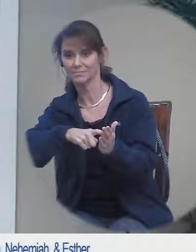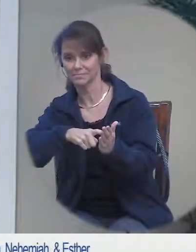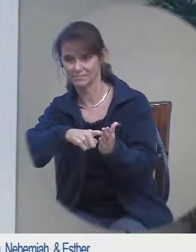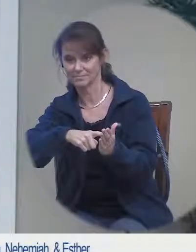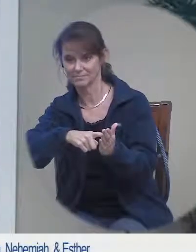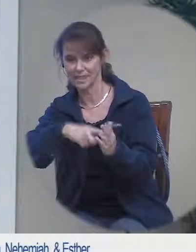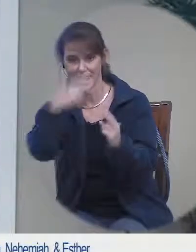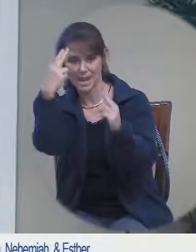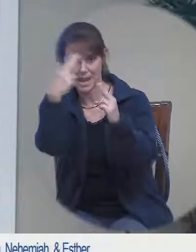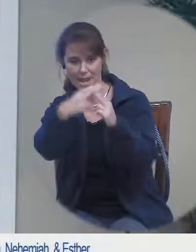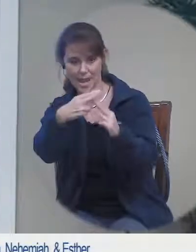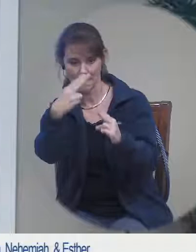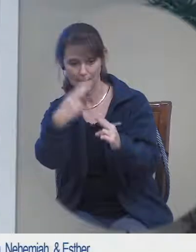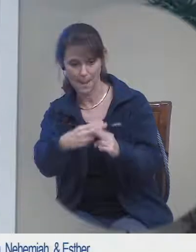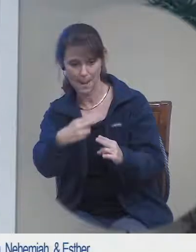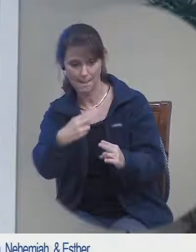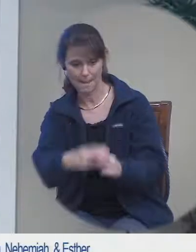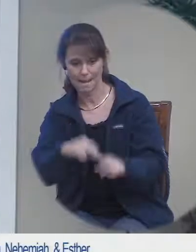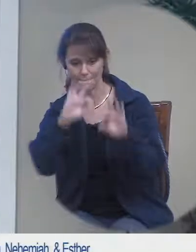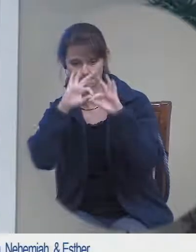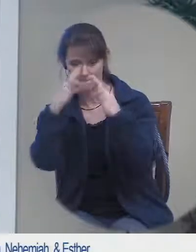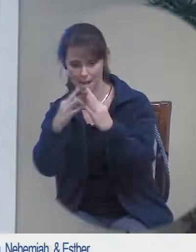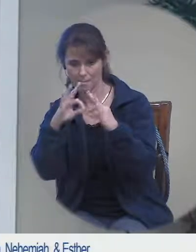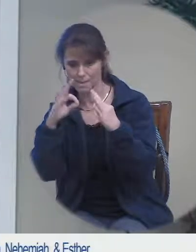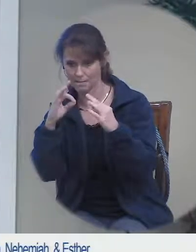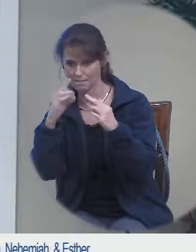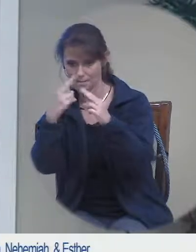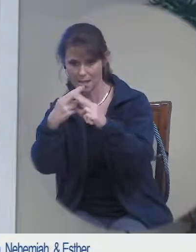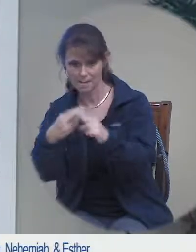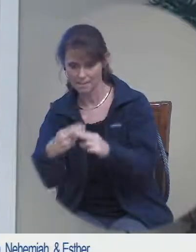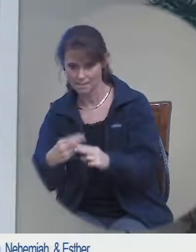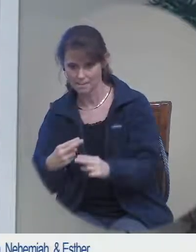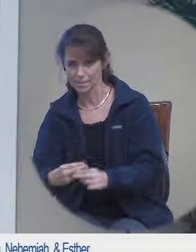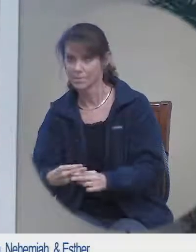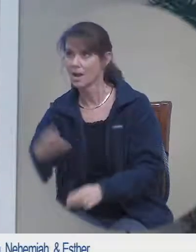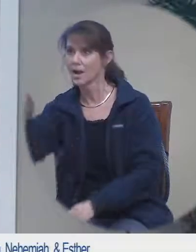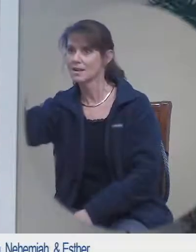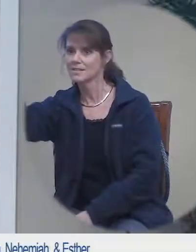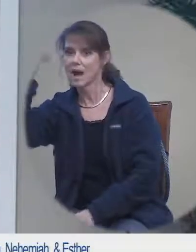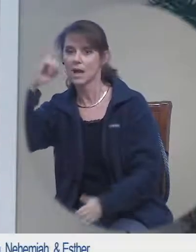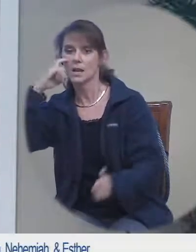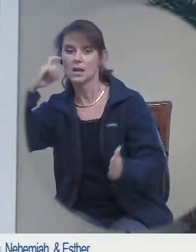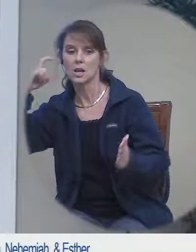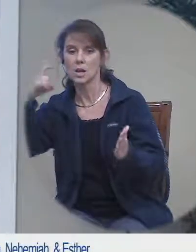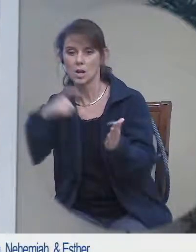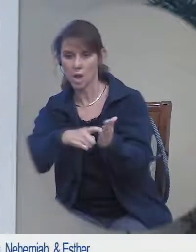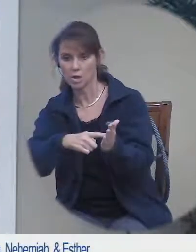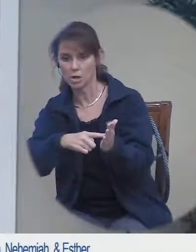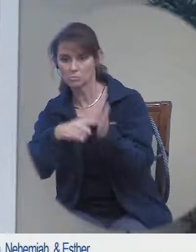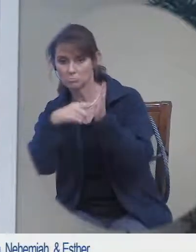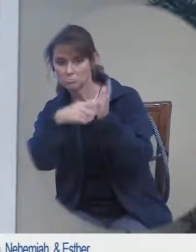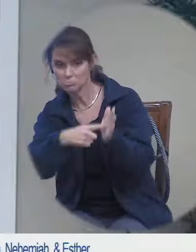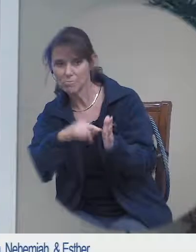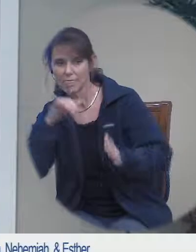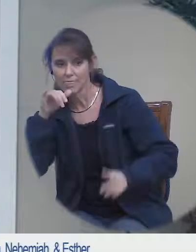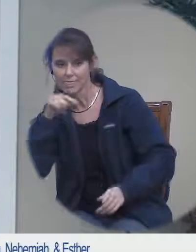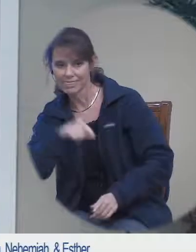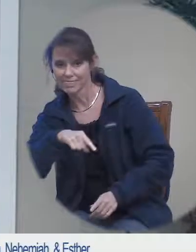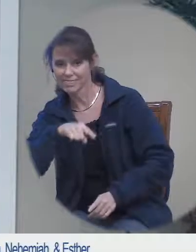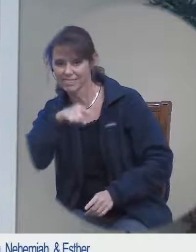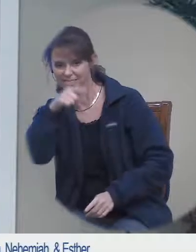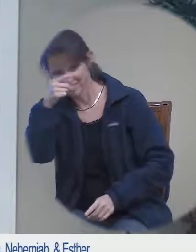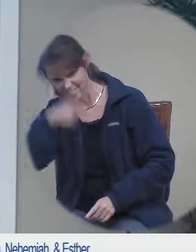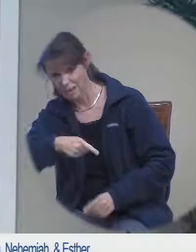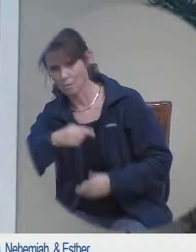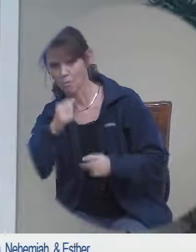Name after name, family group after family group, God acknowledges the work and their effort in